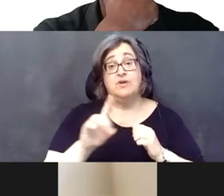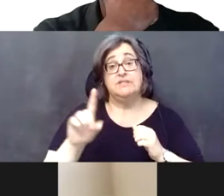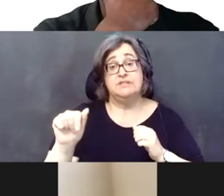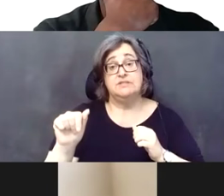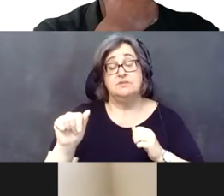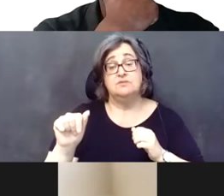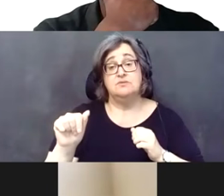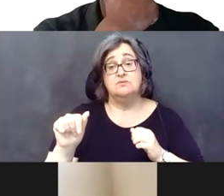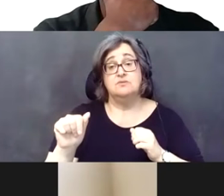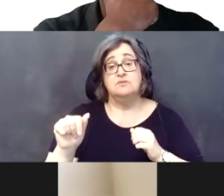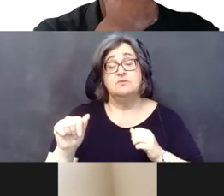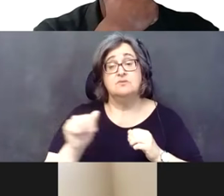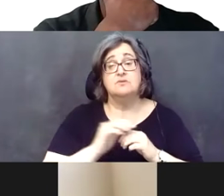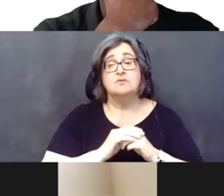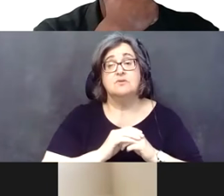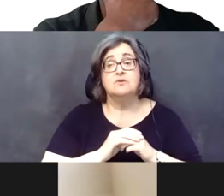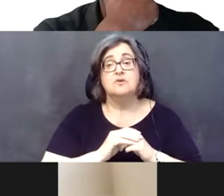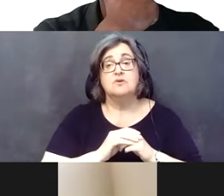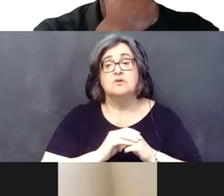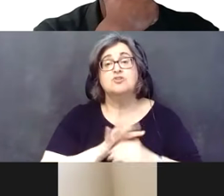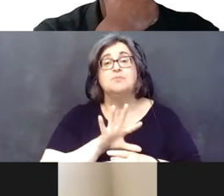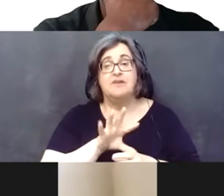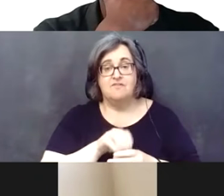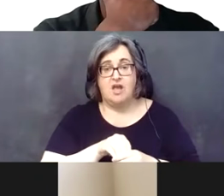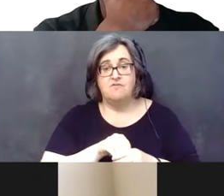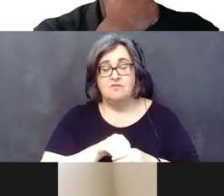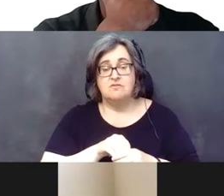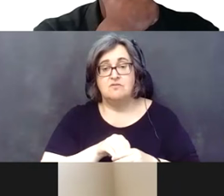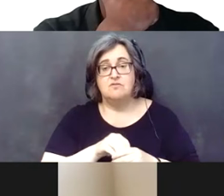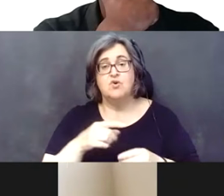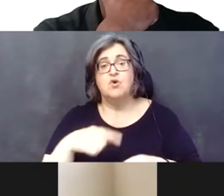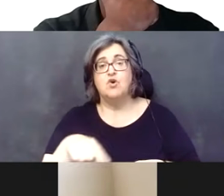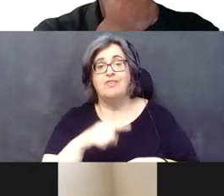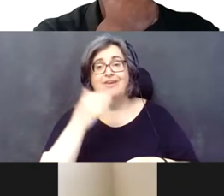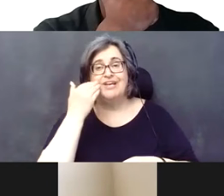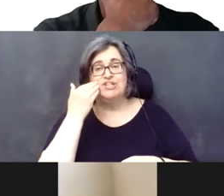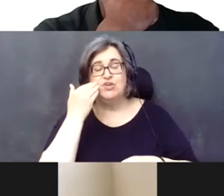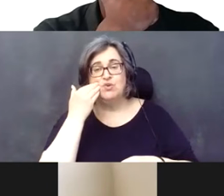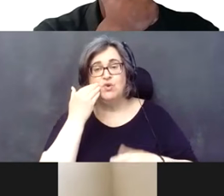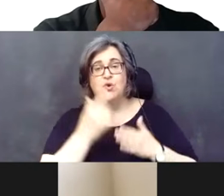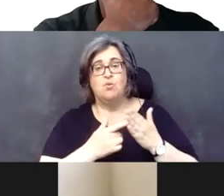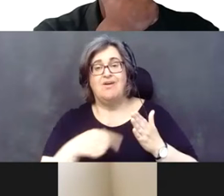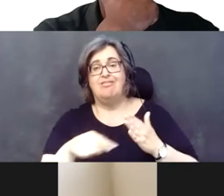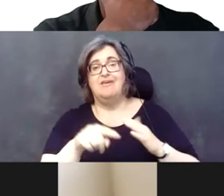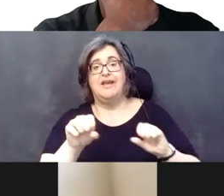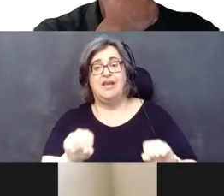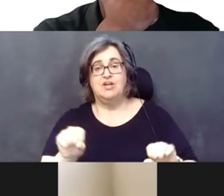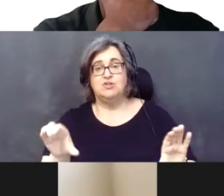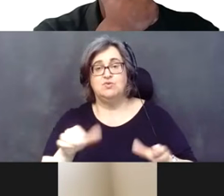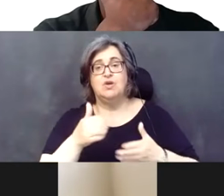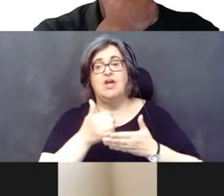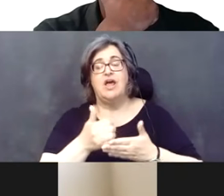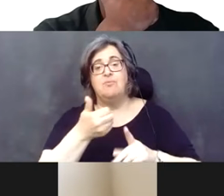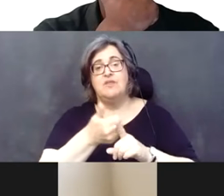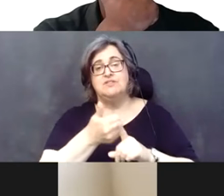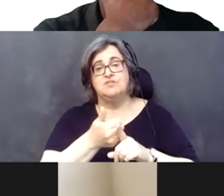disabilities to be involved so they know what they can do to help